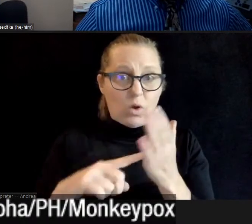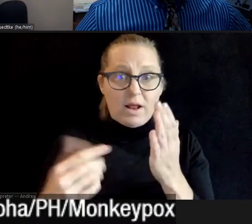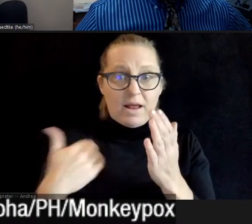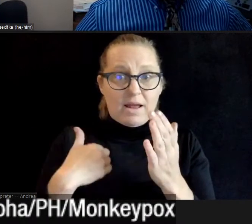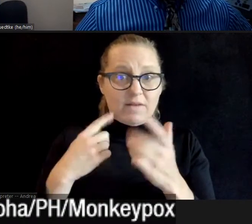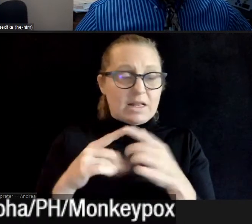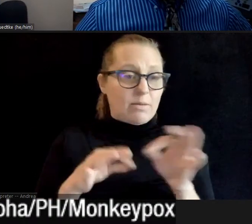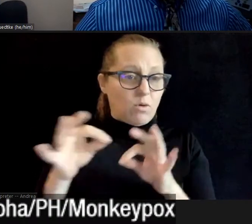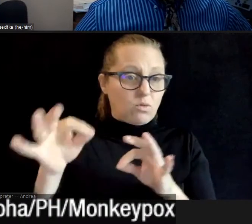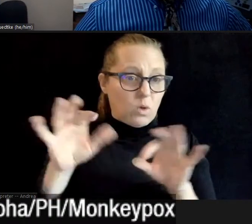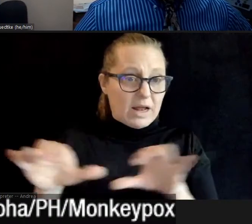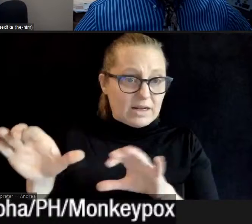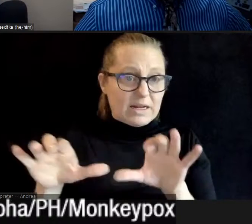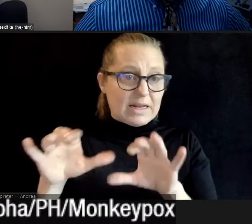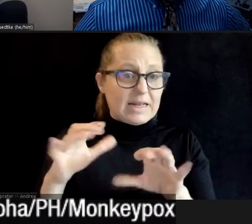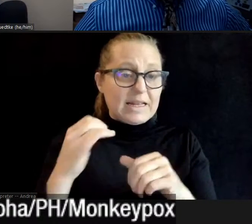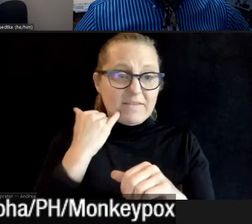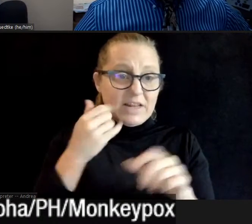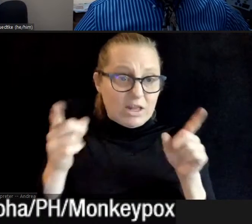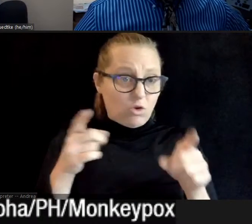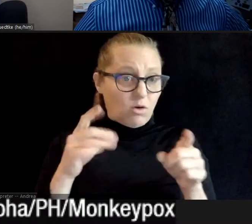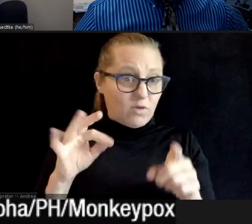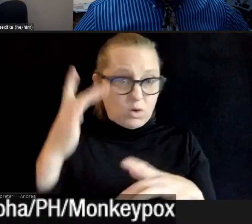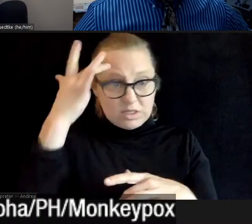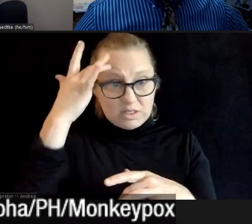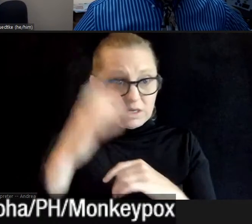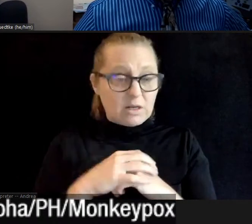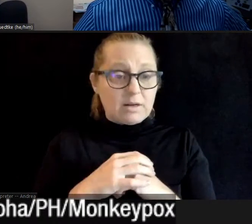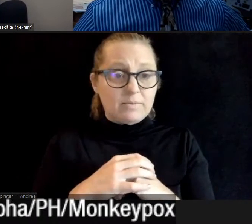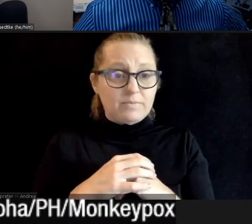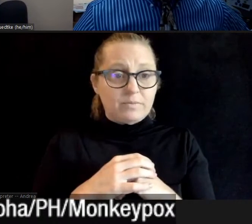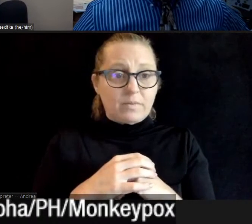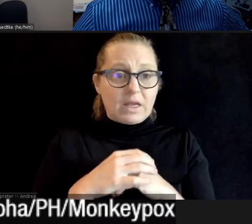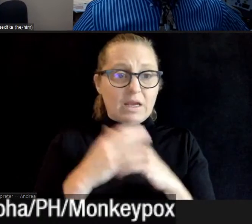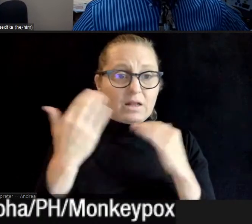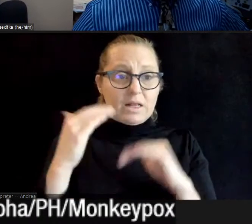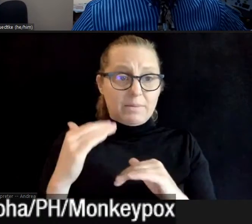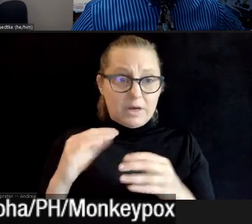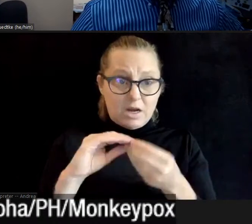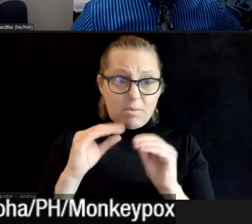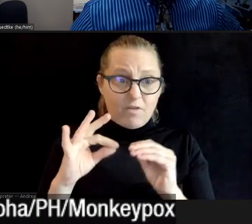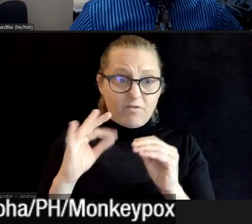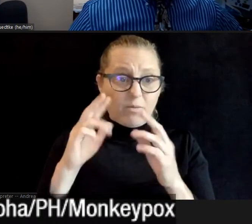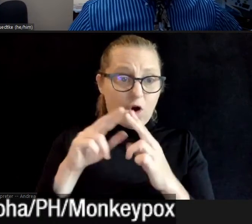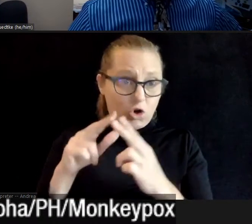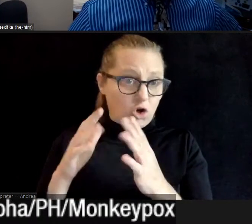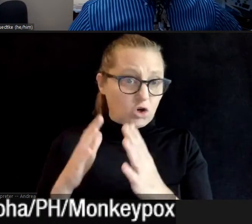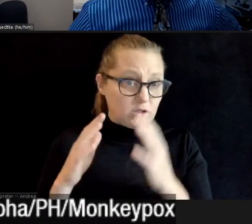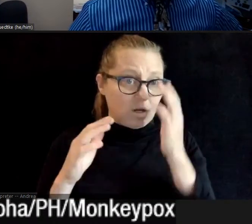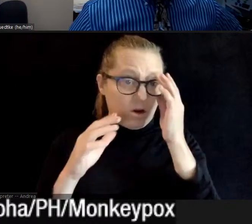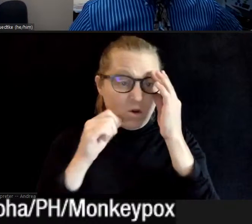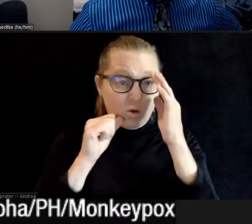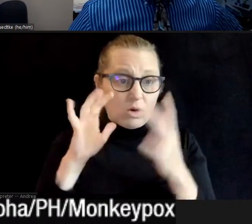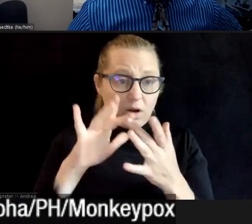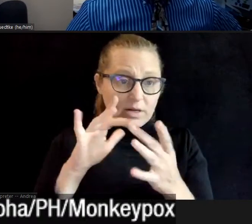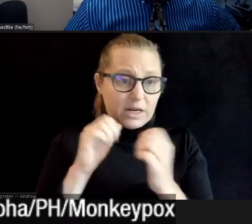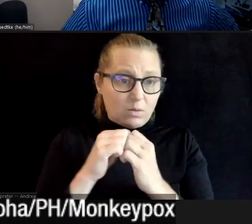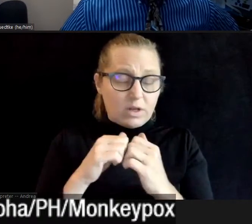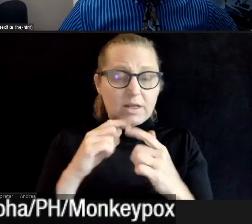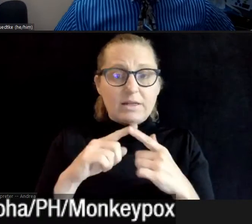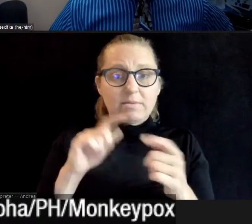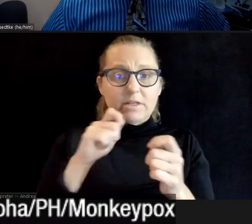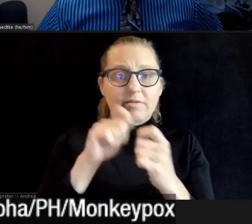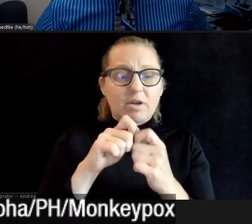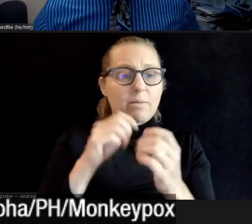postpone activity if either of you are sick. Limiting the number of partners you have contact with, particularly partners you don't